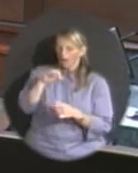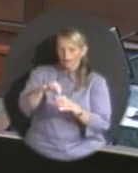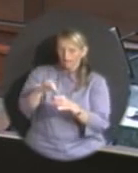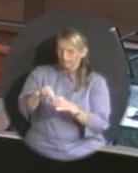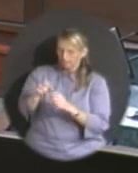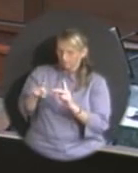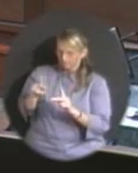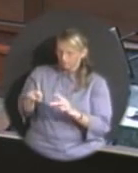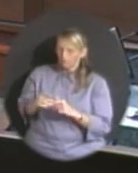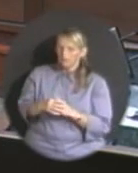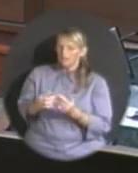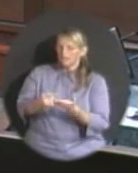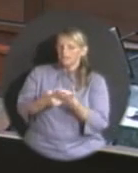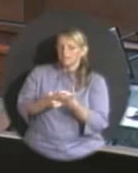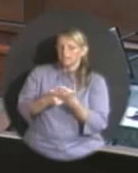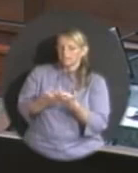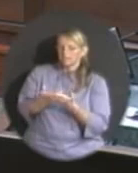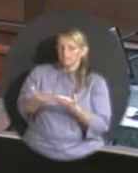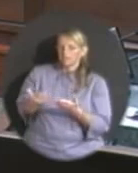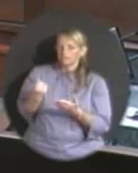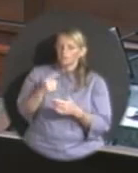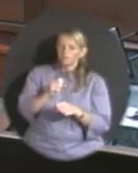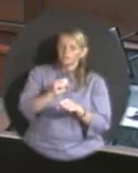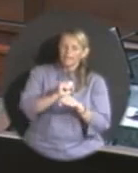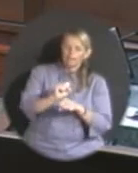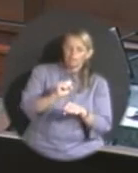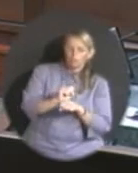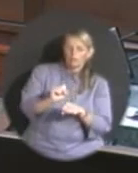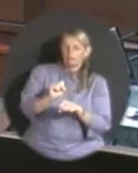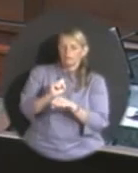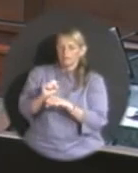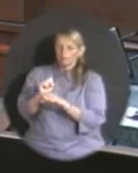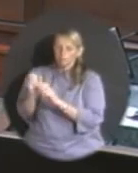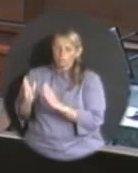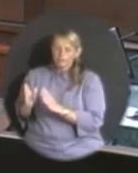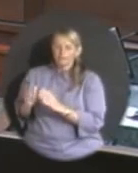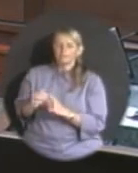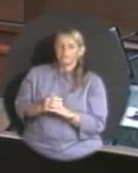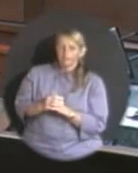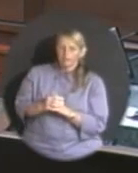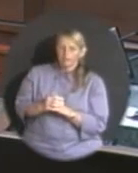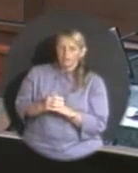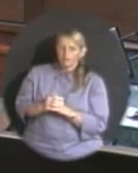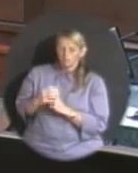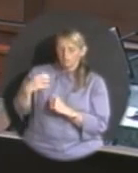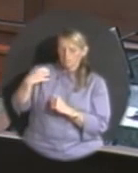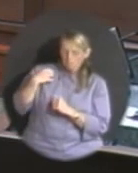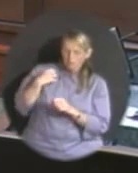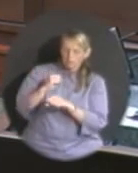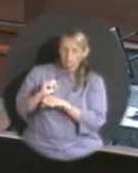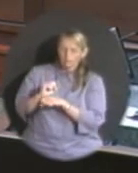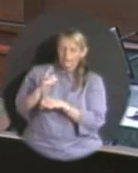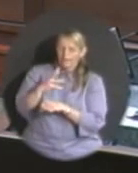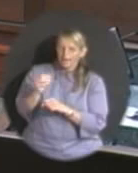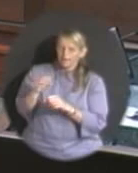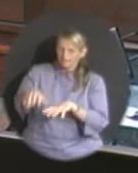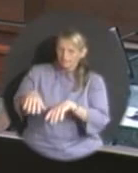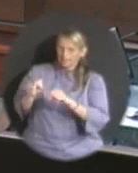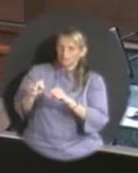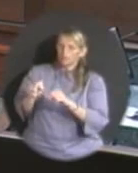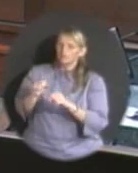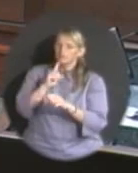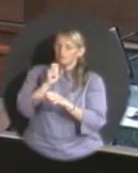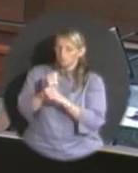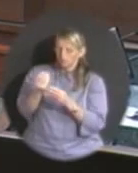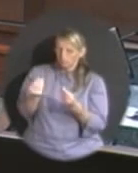matters relating to employer-employee negotiations, and for the purpose of preliminary discussion relating to the acquisition of real property, and that the